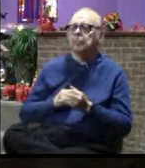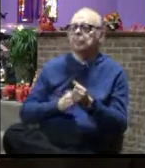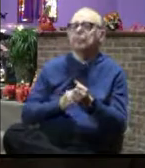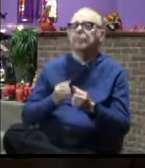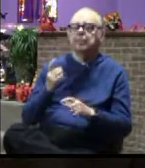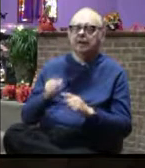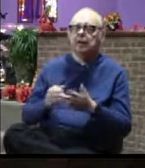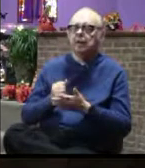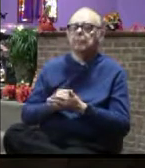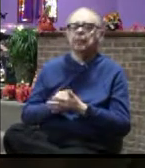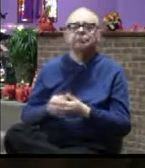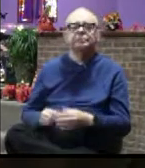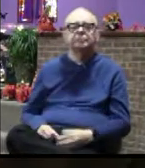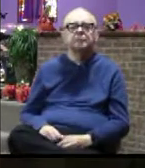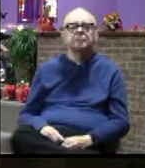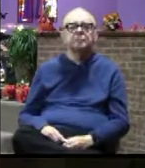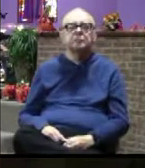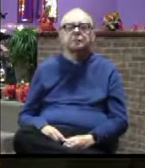pursue them